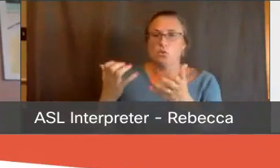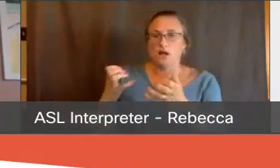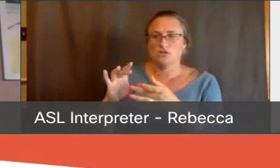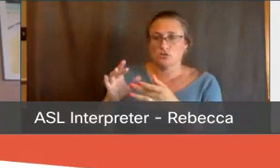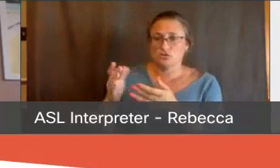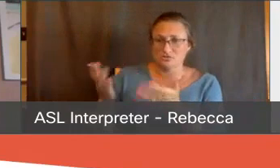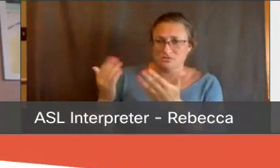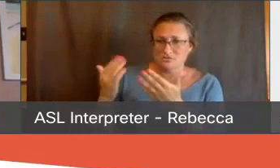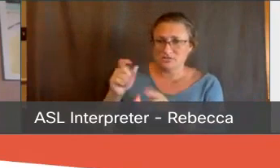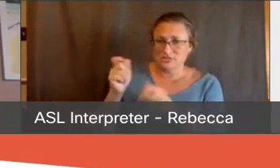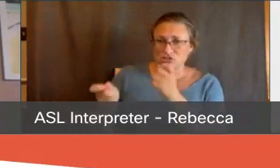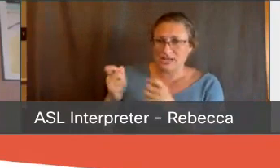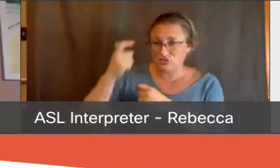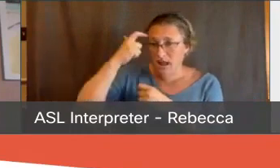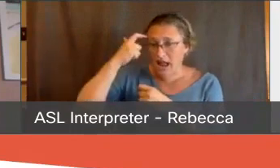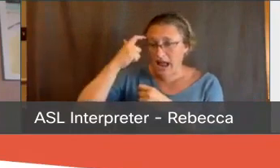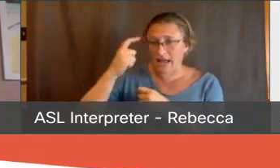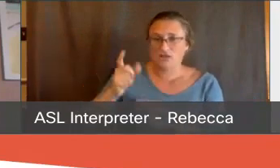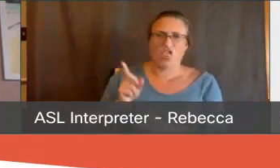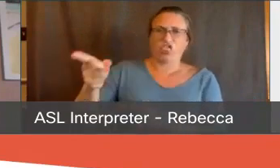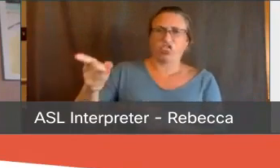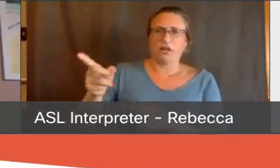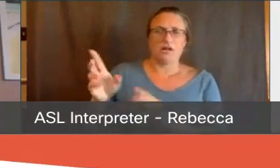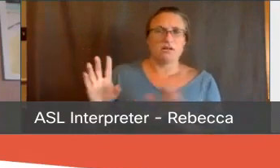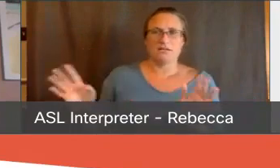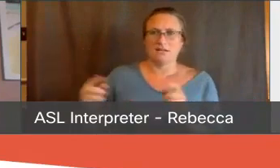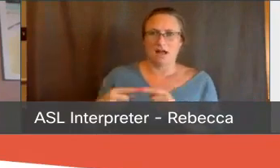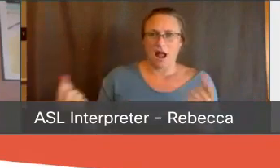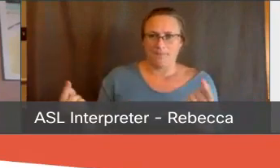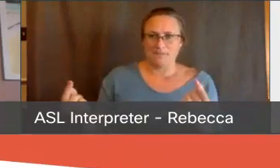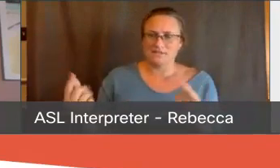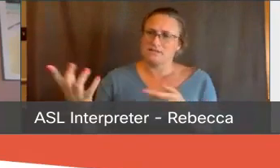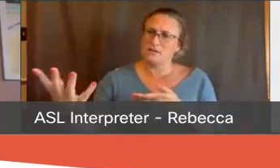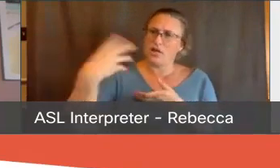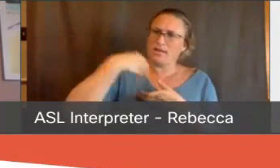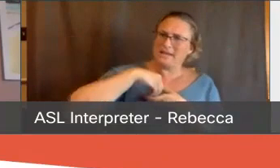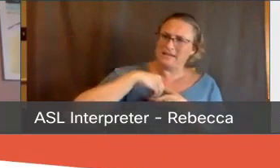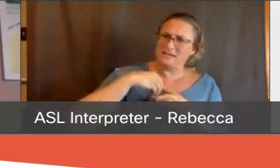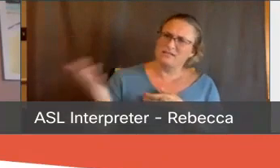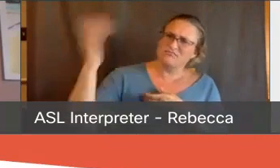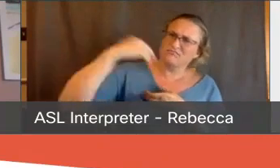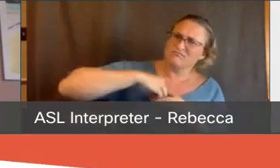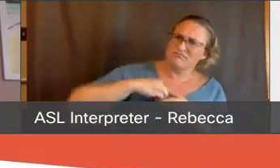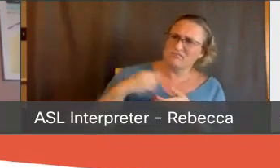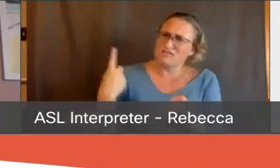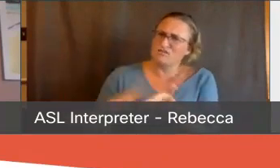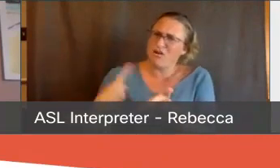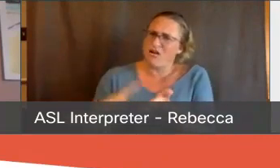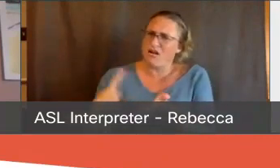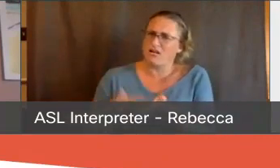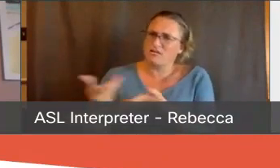you really don't need to call them out, because that will have the opposite effect. What you need to do is call them in for a conversation, call them into a